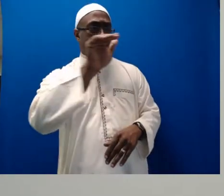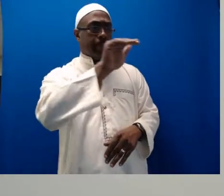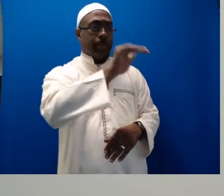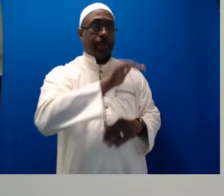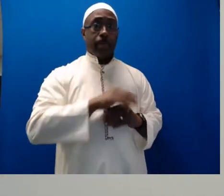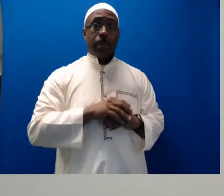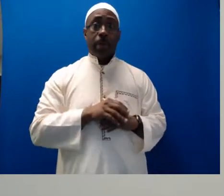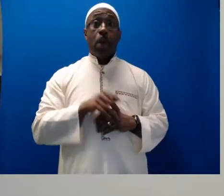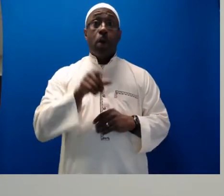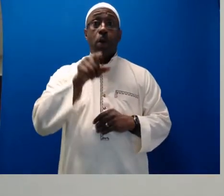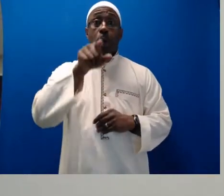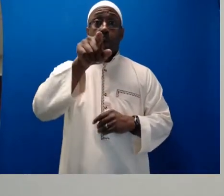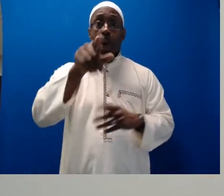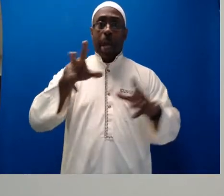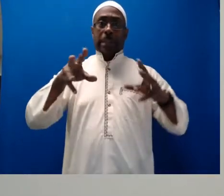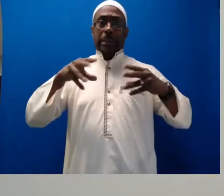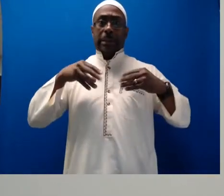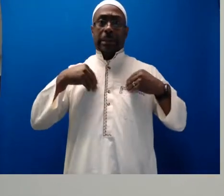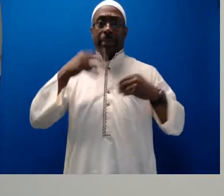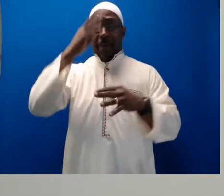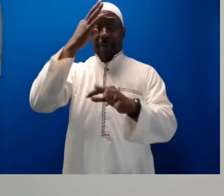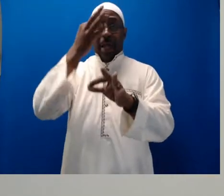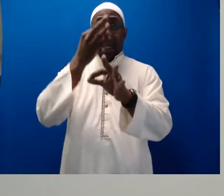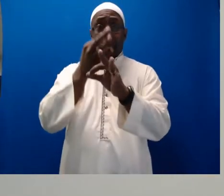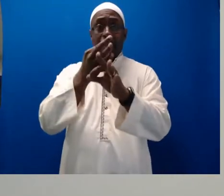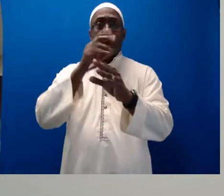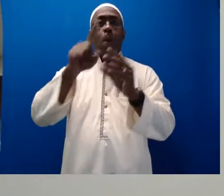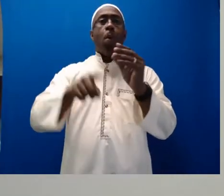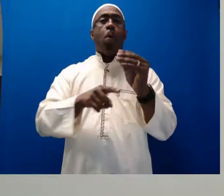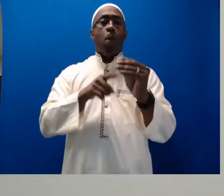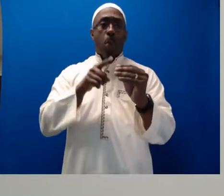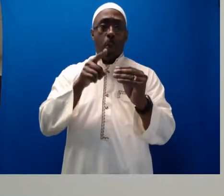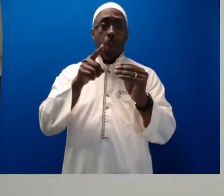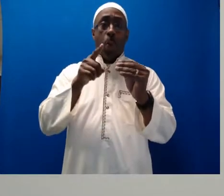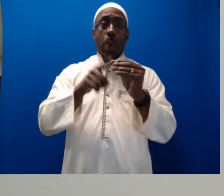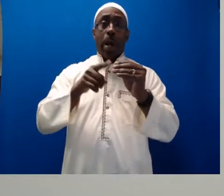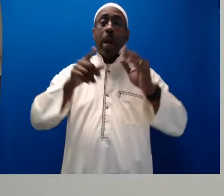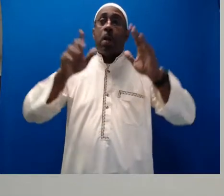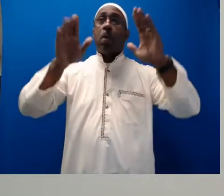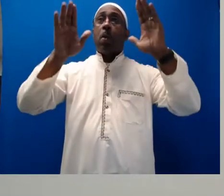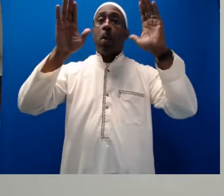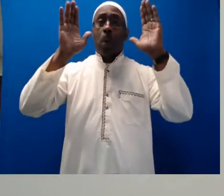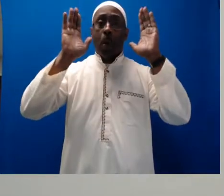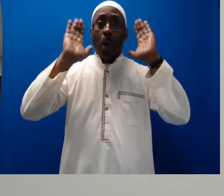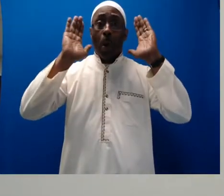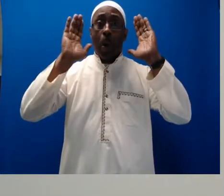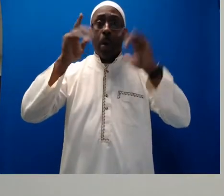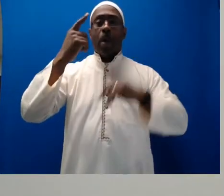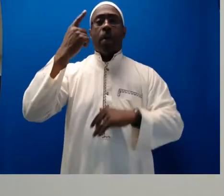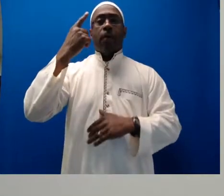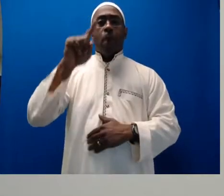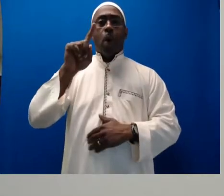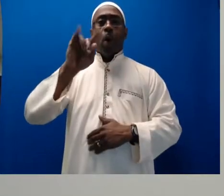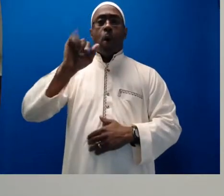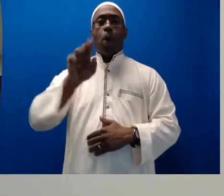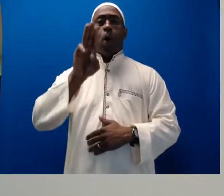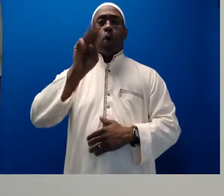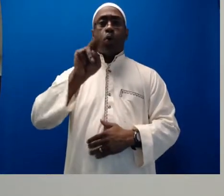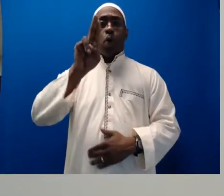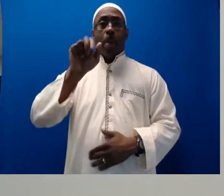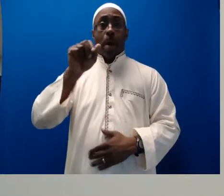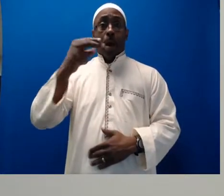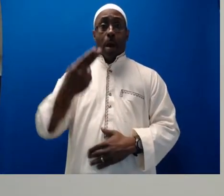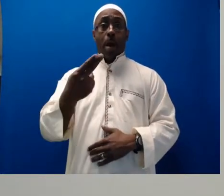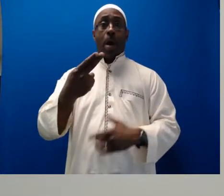those of you that have accepted faith, when the call for Jum'ah